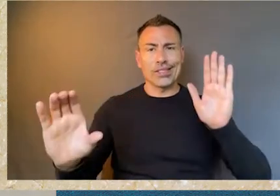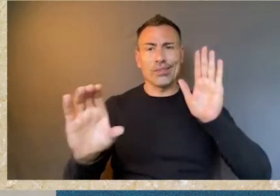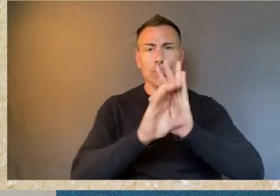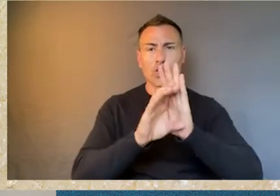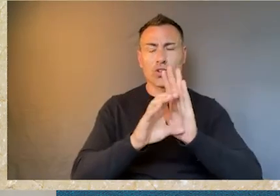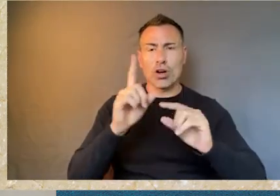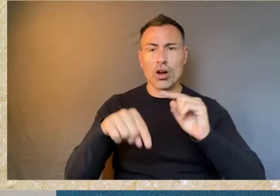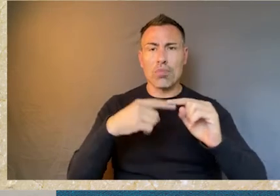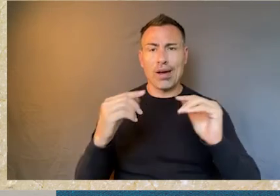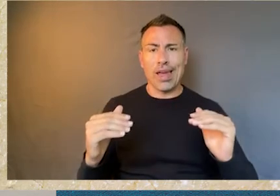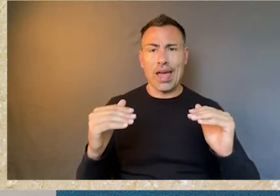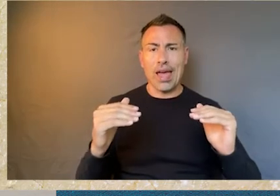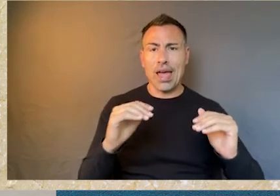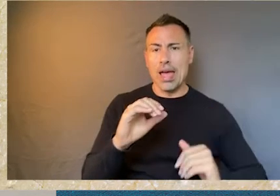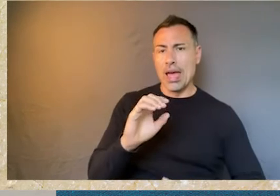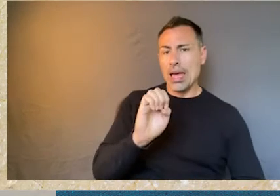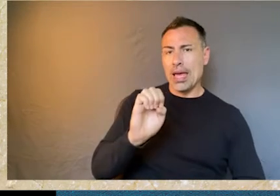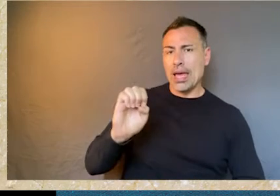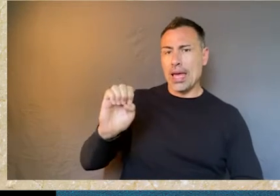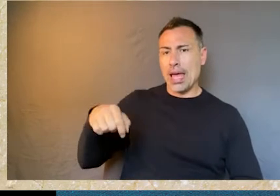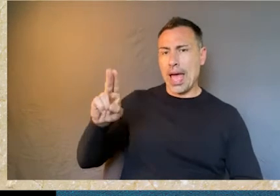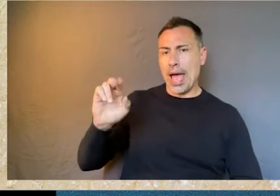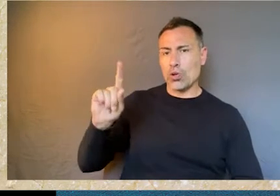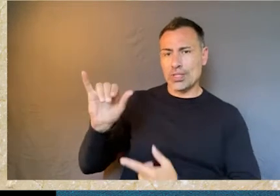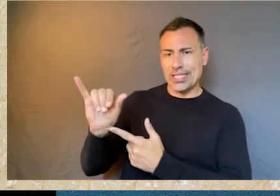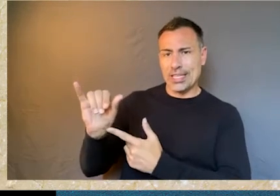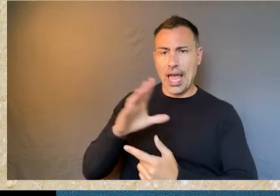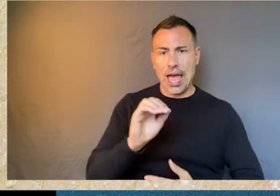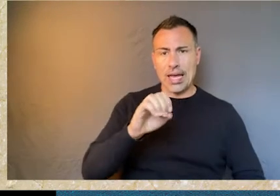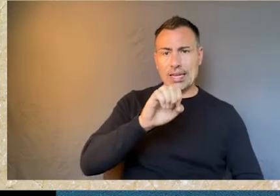versus equality. Yes, I'm on.